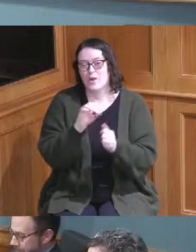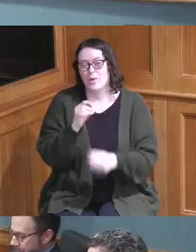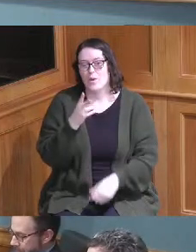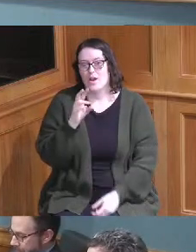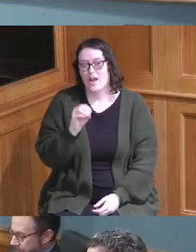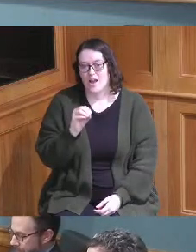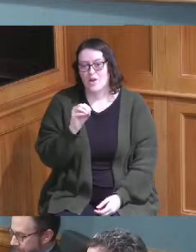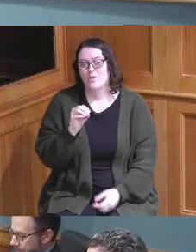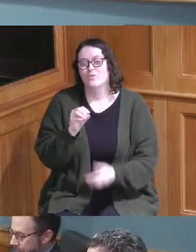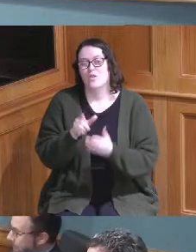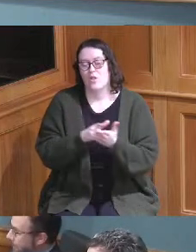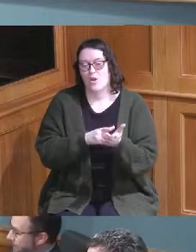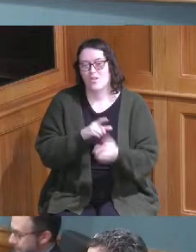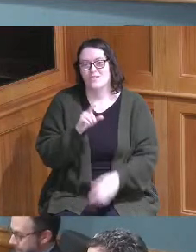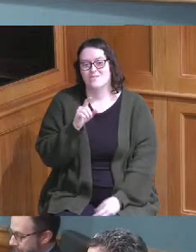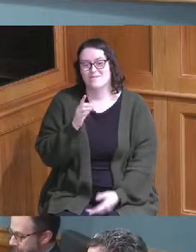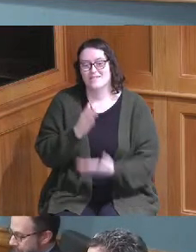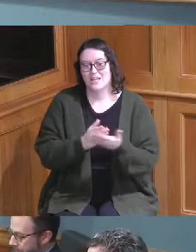Section